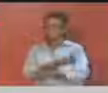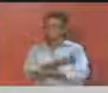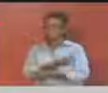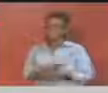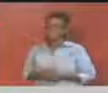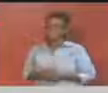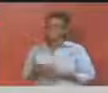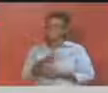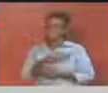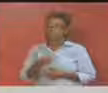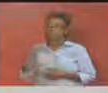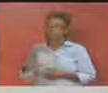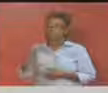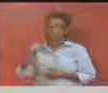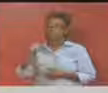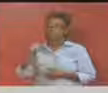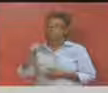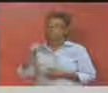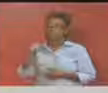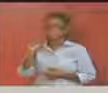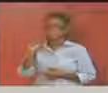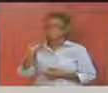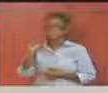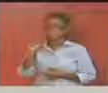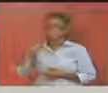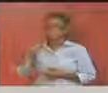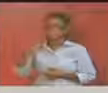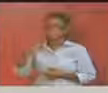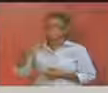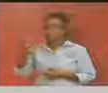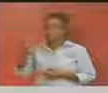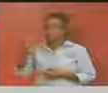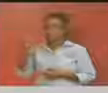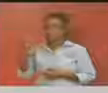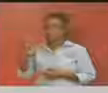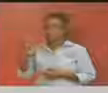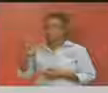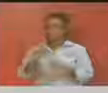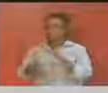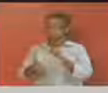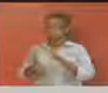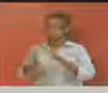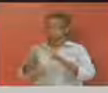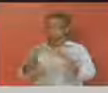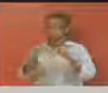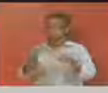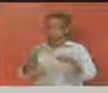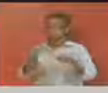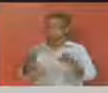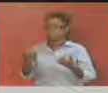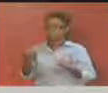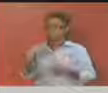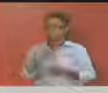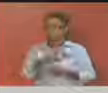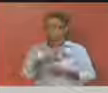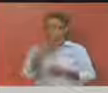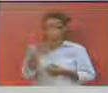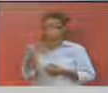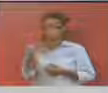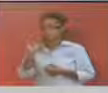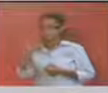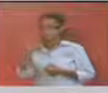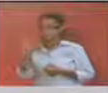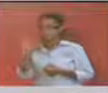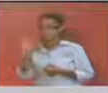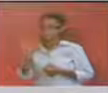CARPHA using an EU grant for vaccines. So the answer is yes to both IDB and CARPHA.